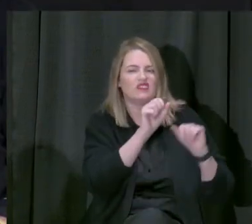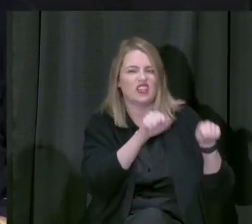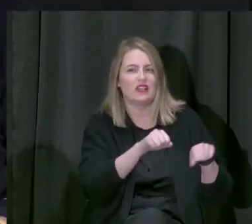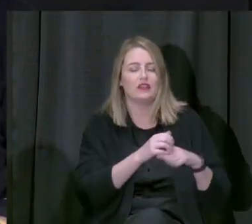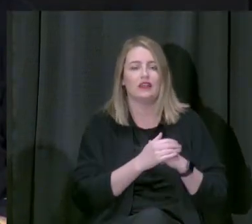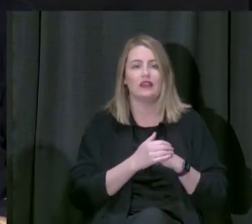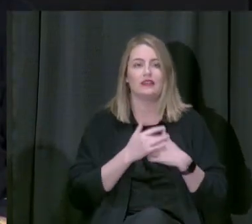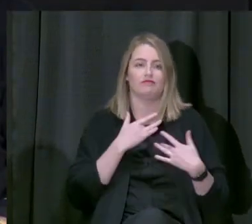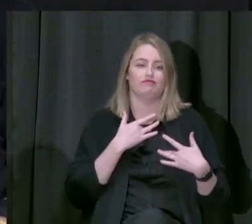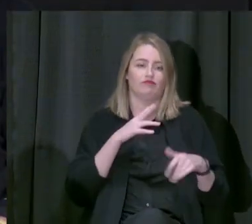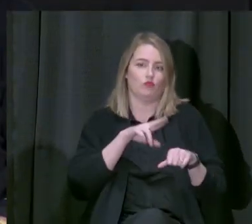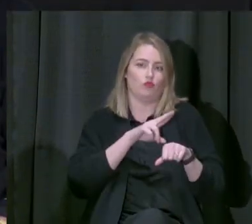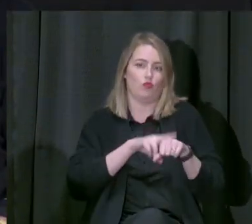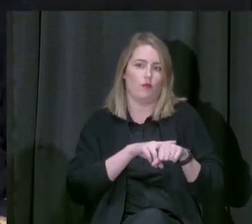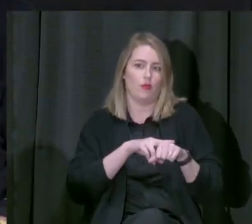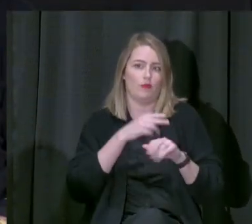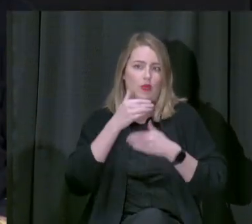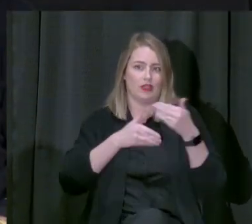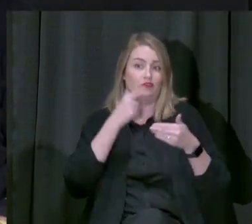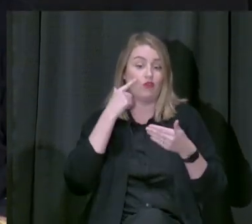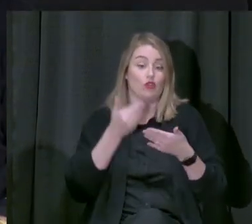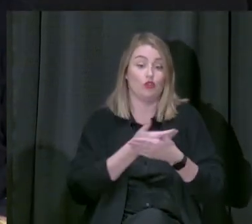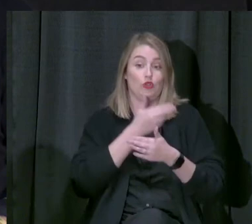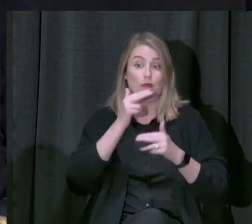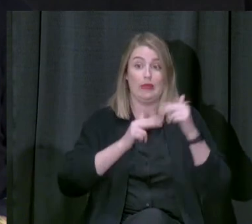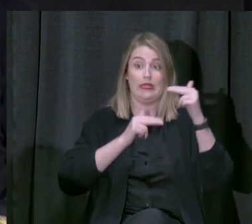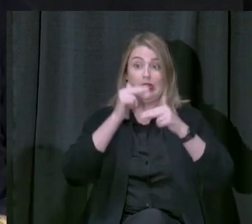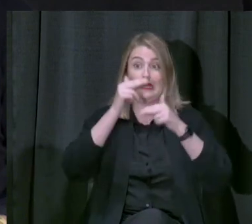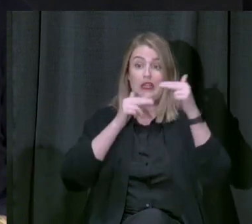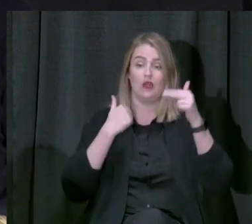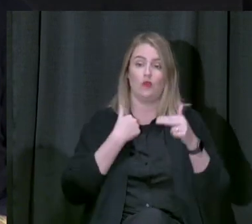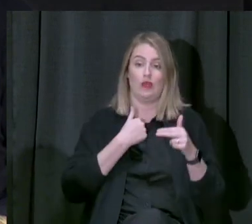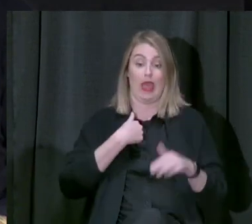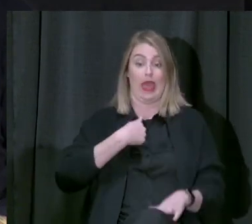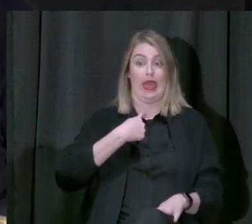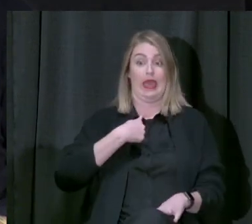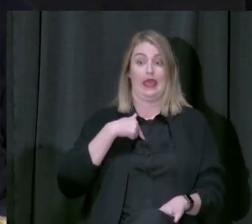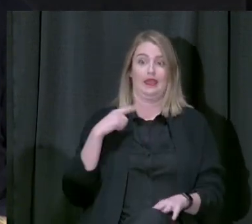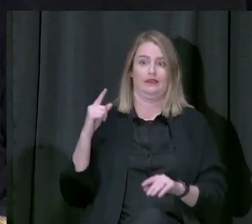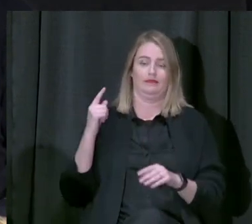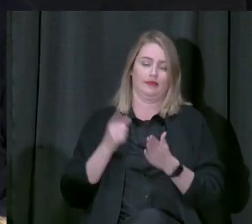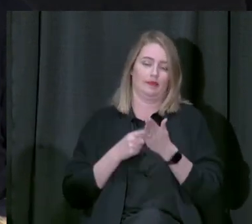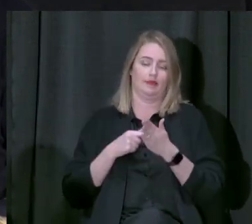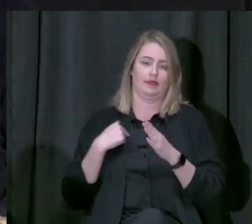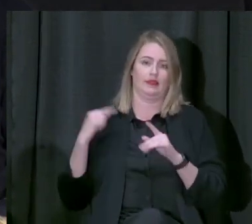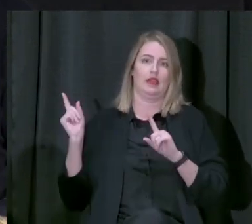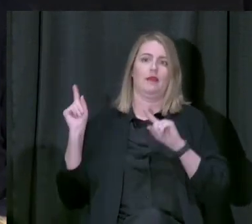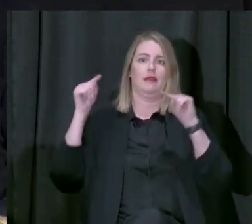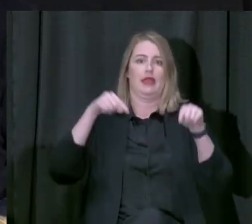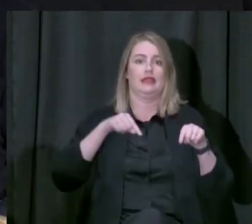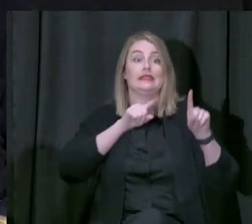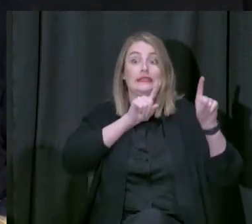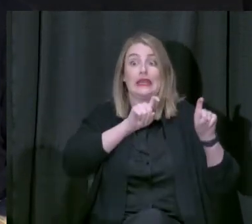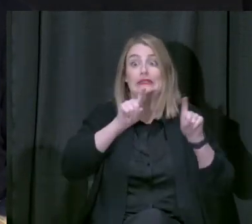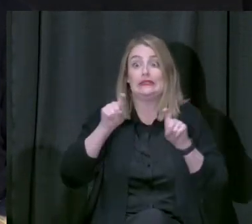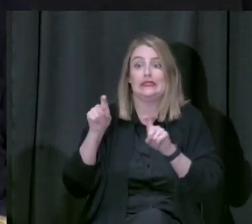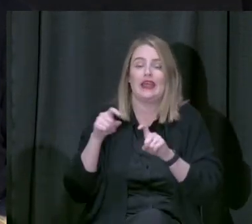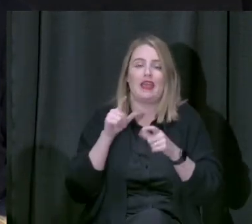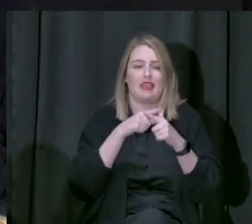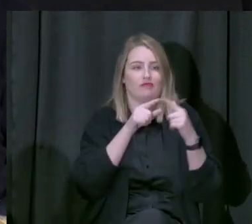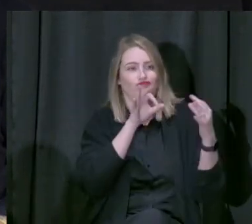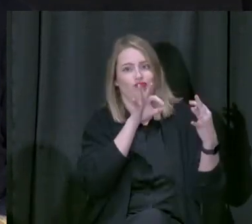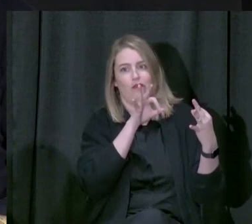The normal process when we do a new building is we come in. I come in sometimes. I test it. I give the mappers